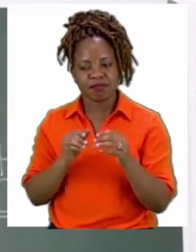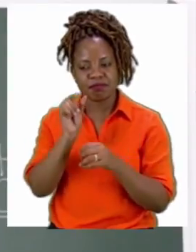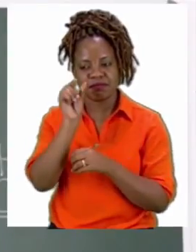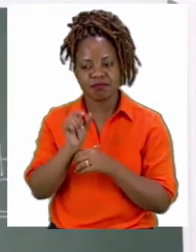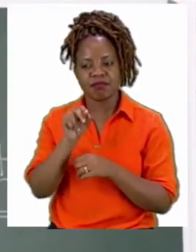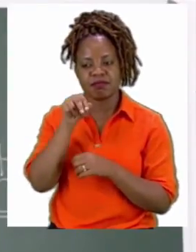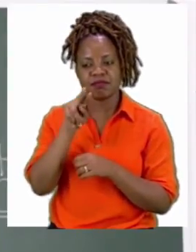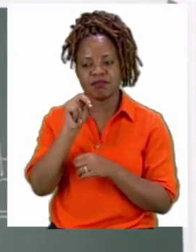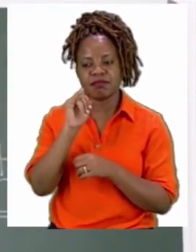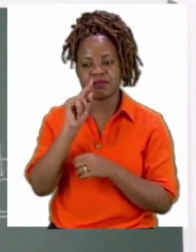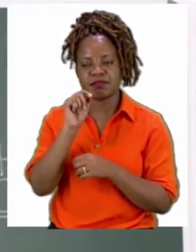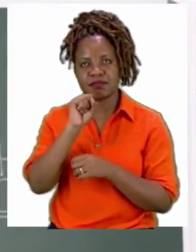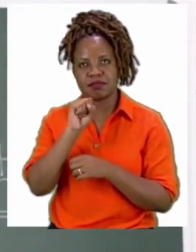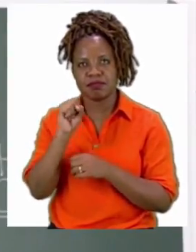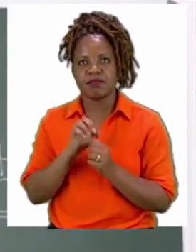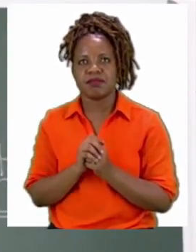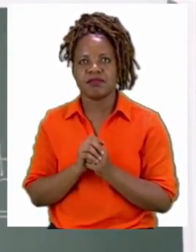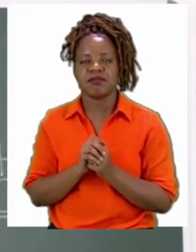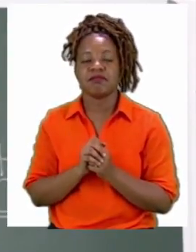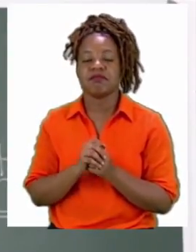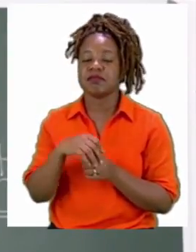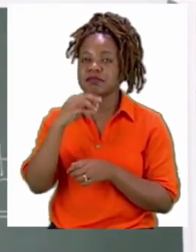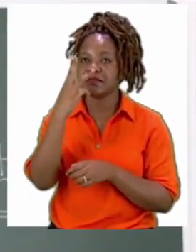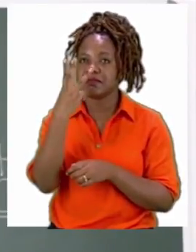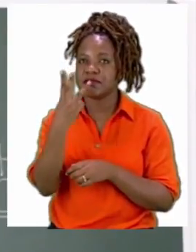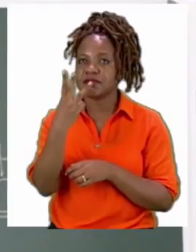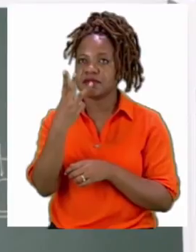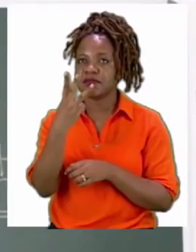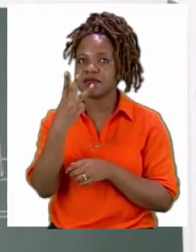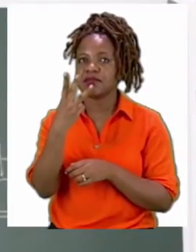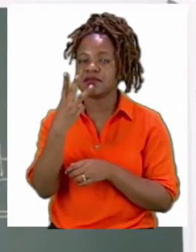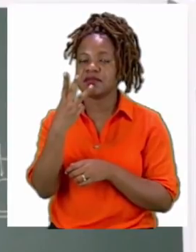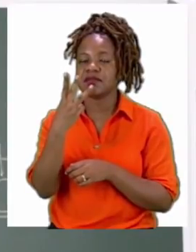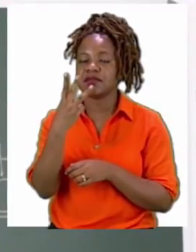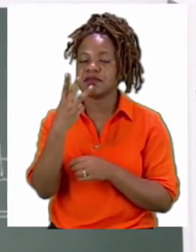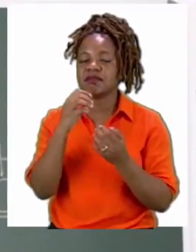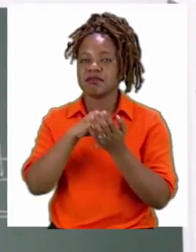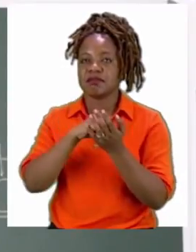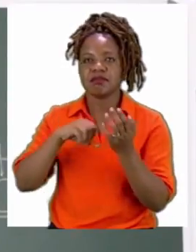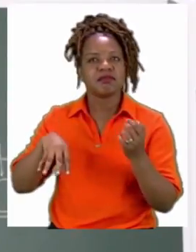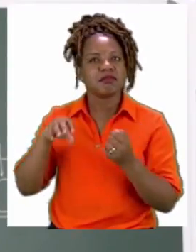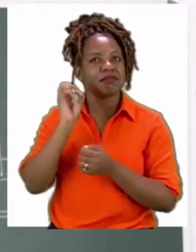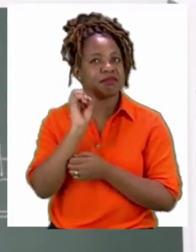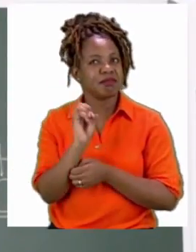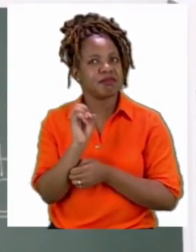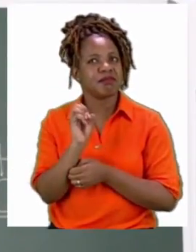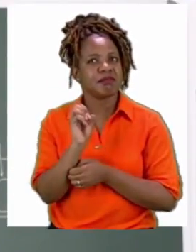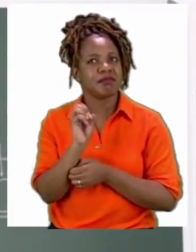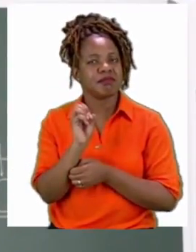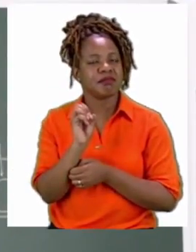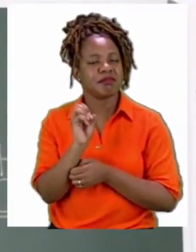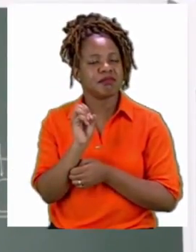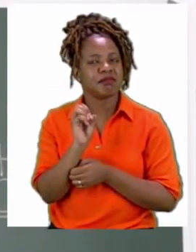say 3 minus 0, which means I have 3 and I take away